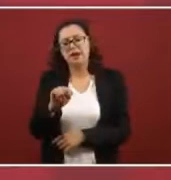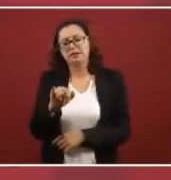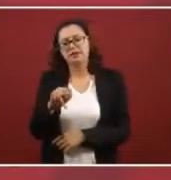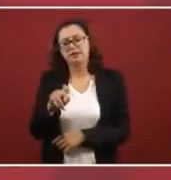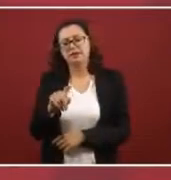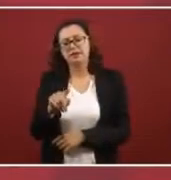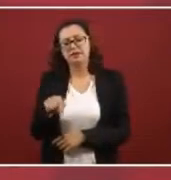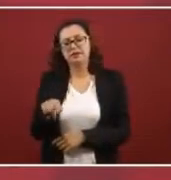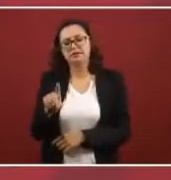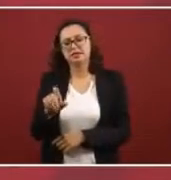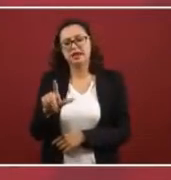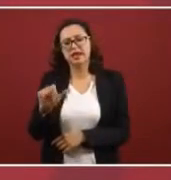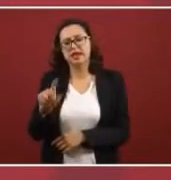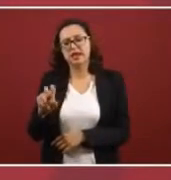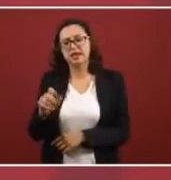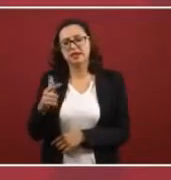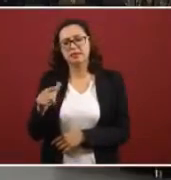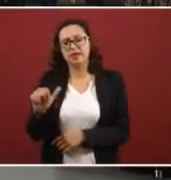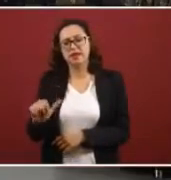Martínez de la Vega,